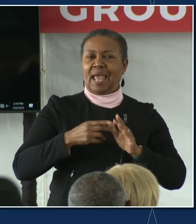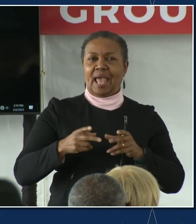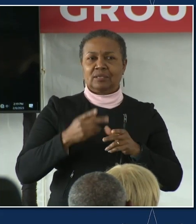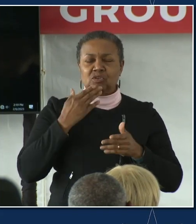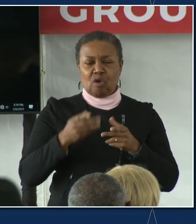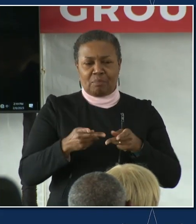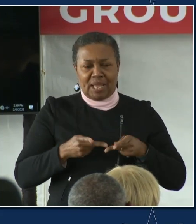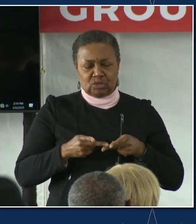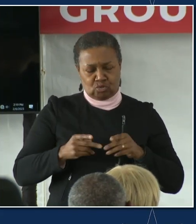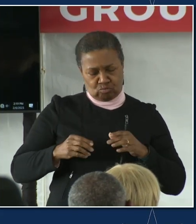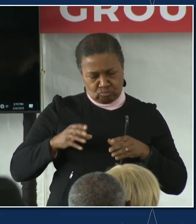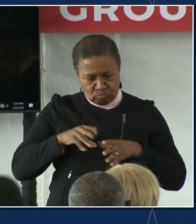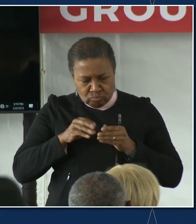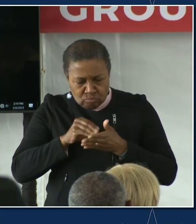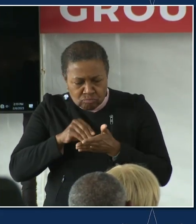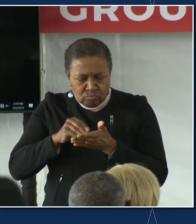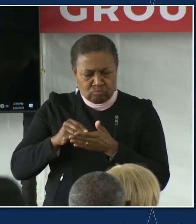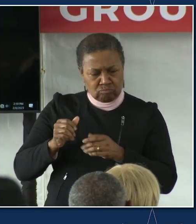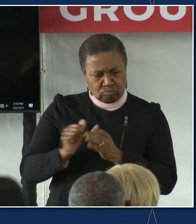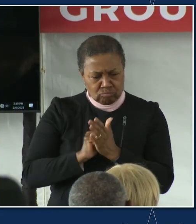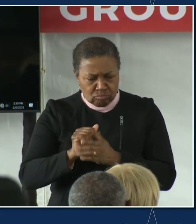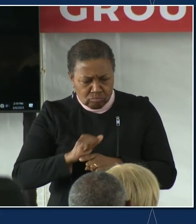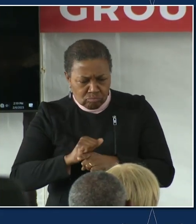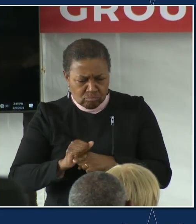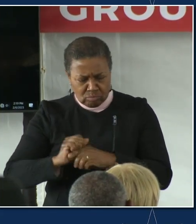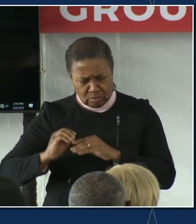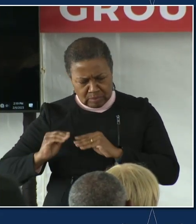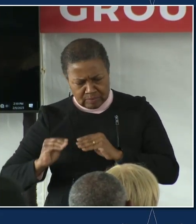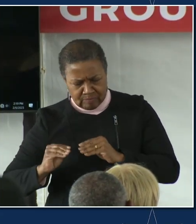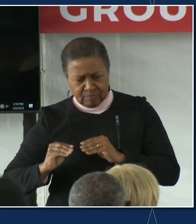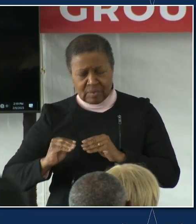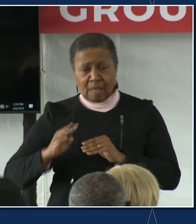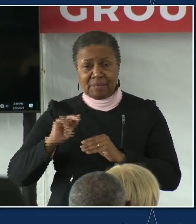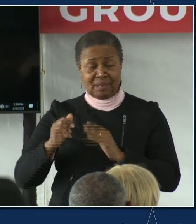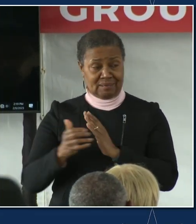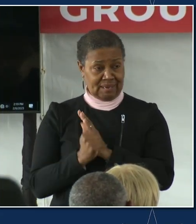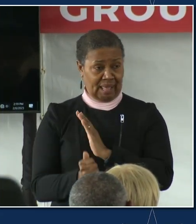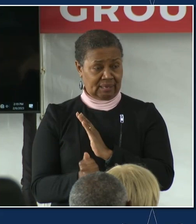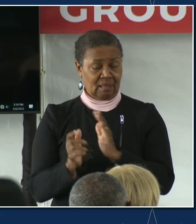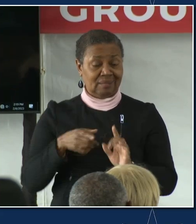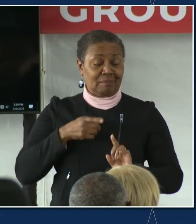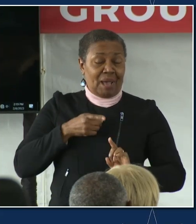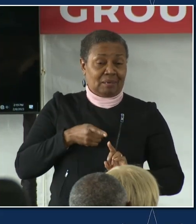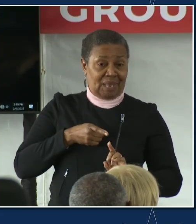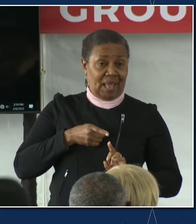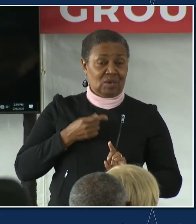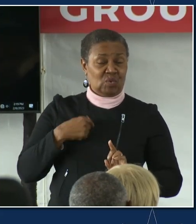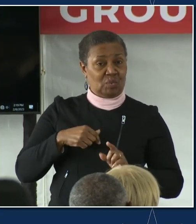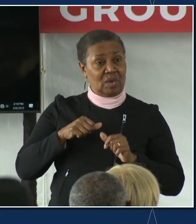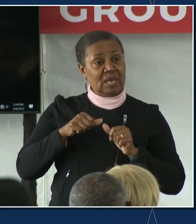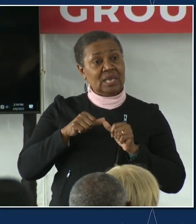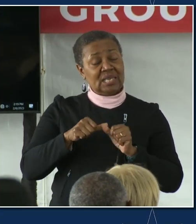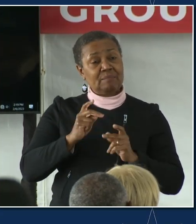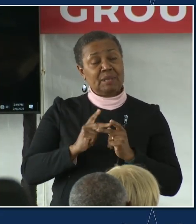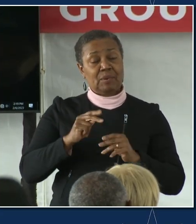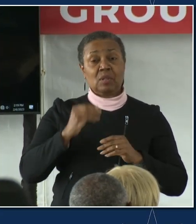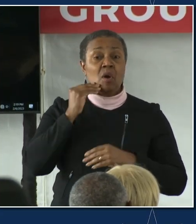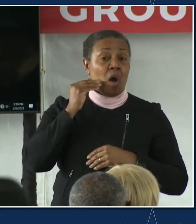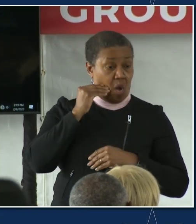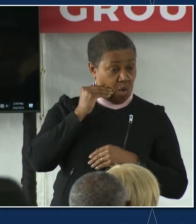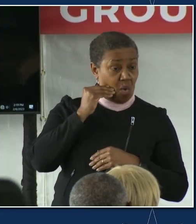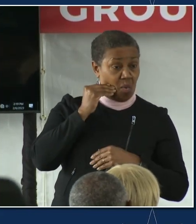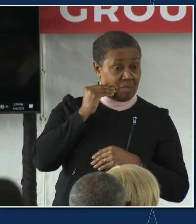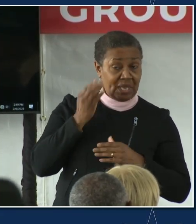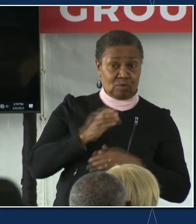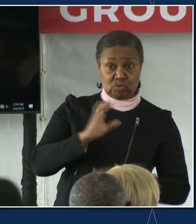incubator of film and media talent. And what is the bottom line here is, not only are we gonna keep people home here